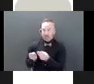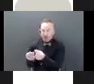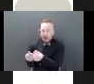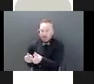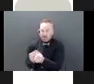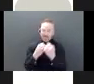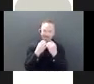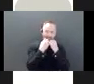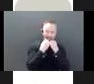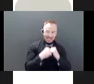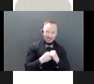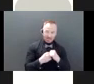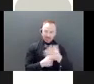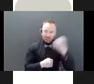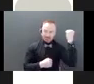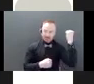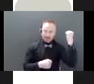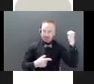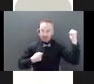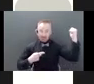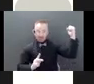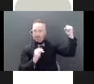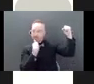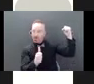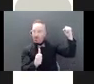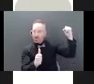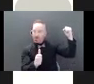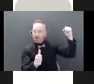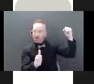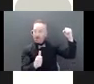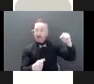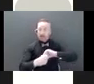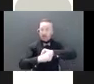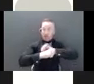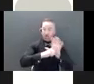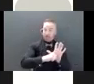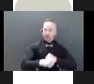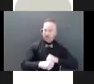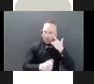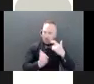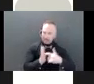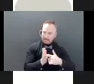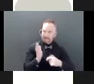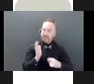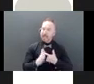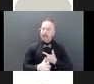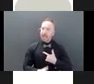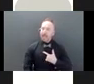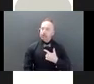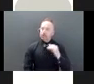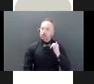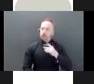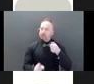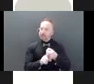from them without their consent. And what we've seen with COVID is a significant impact of financial abuse happening to older